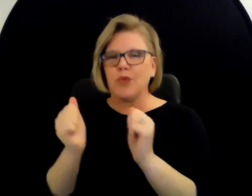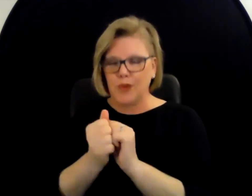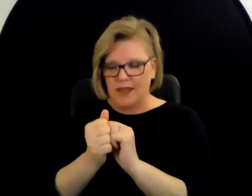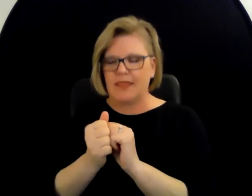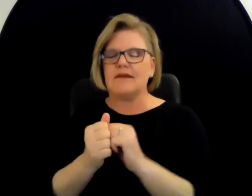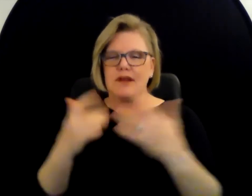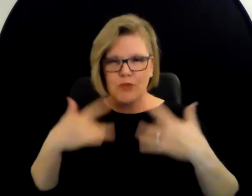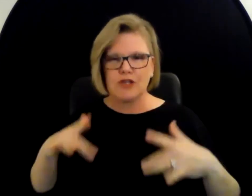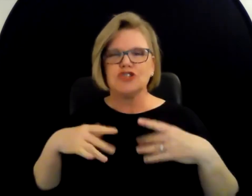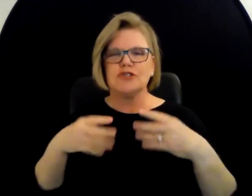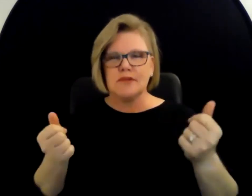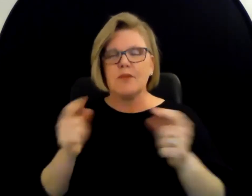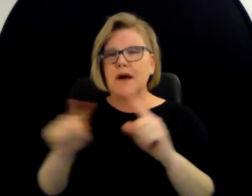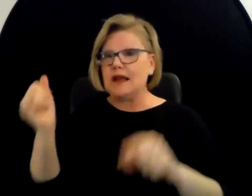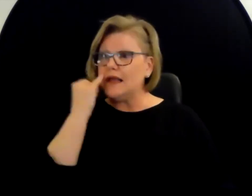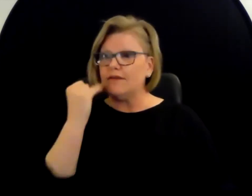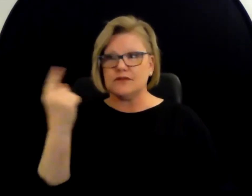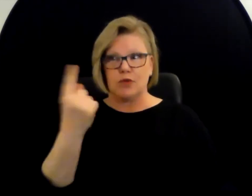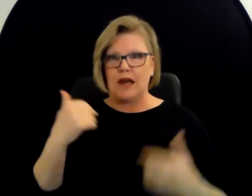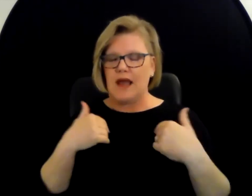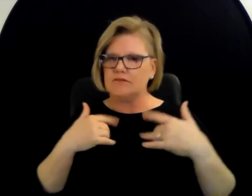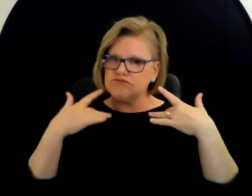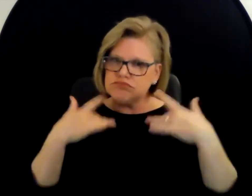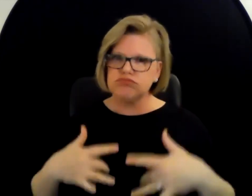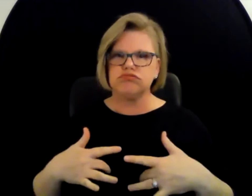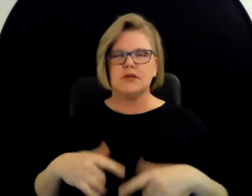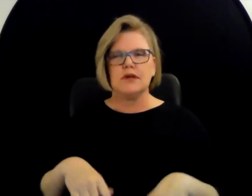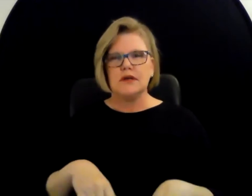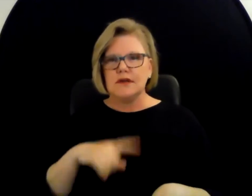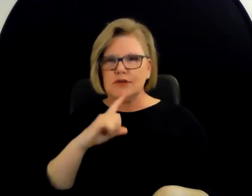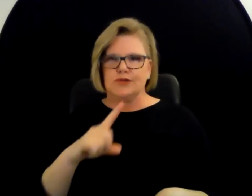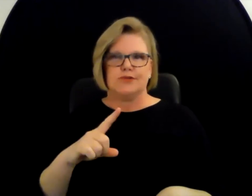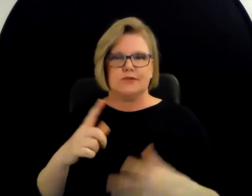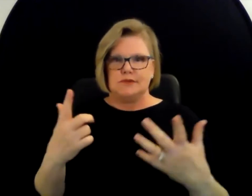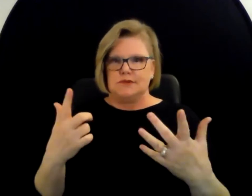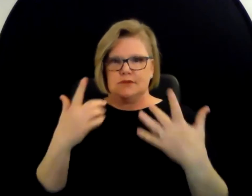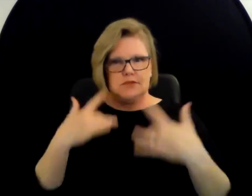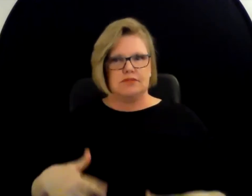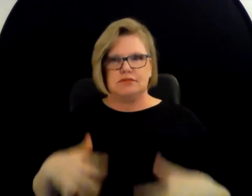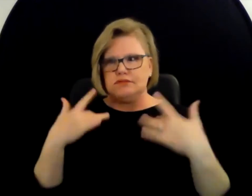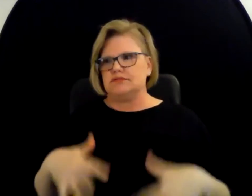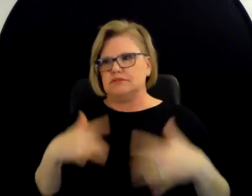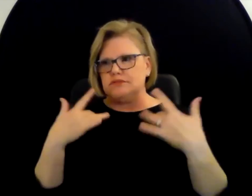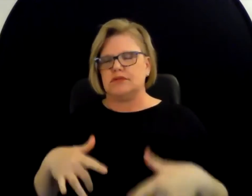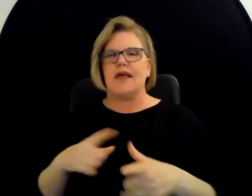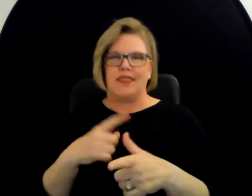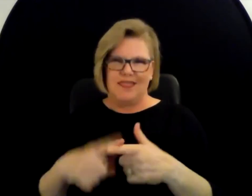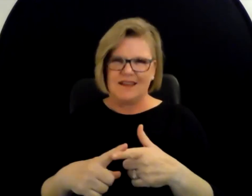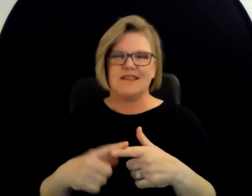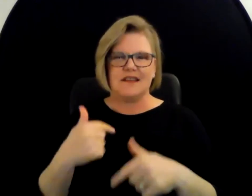But if there's someone with a major depressive disorder who is moderately to severely depressed, then I'm going